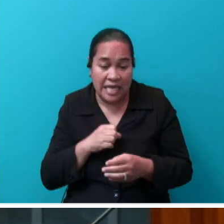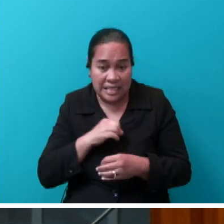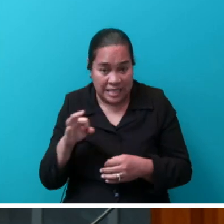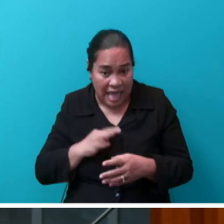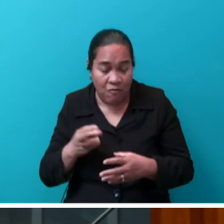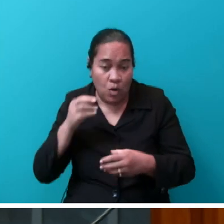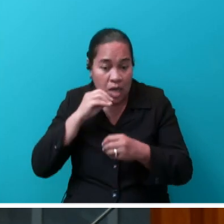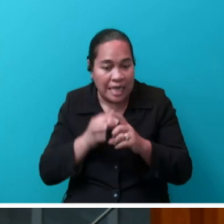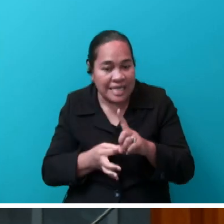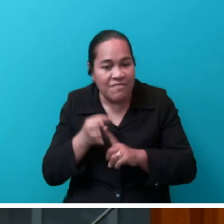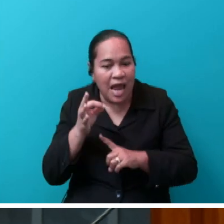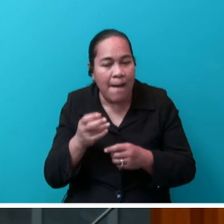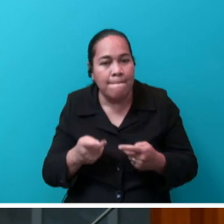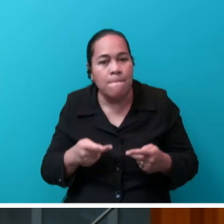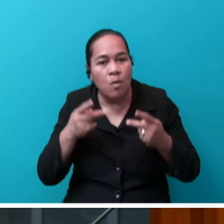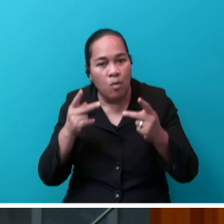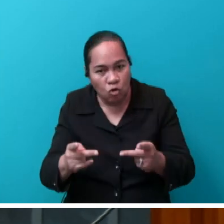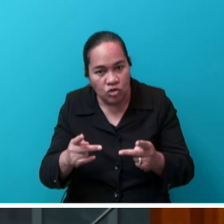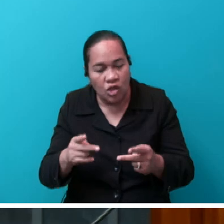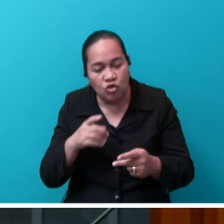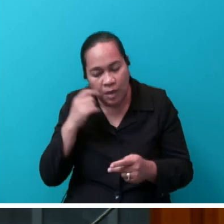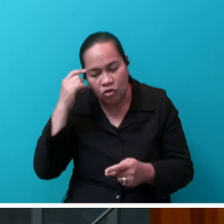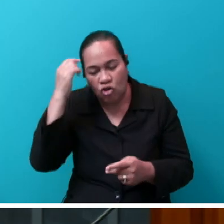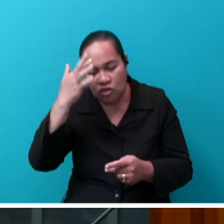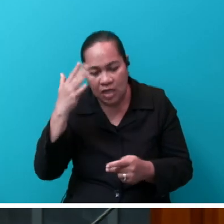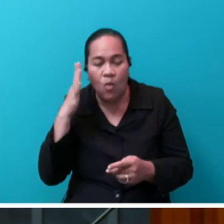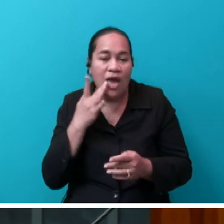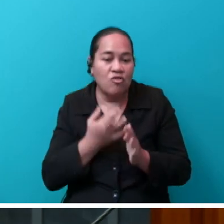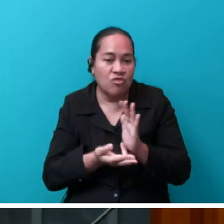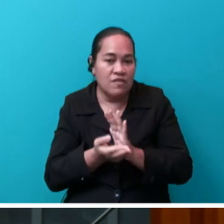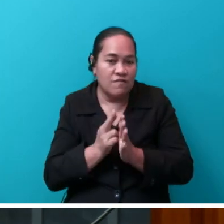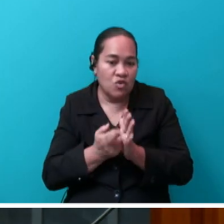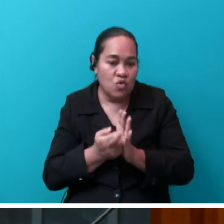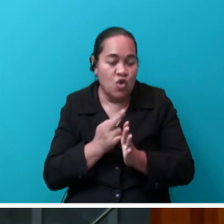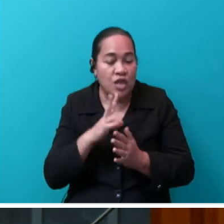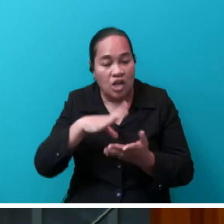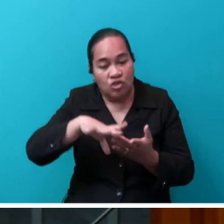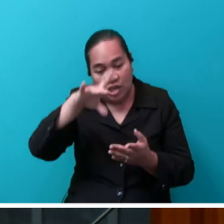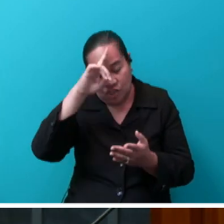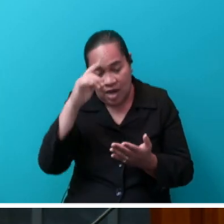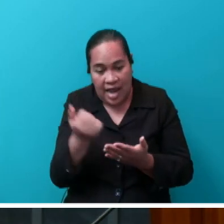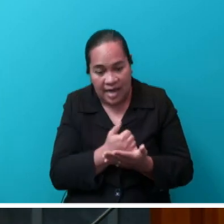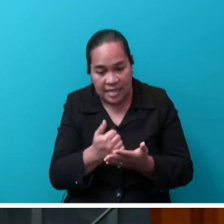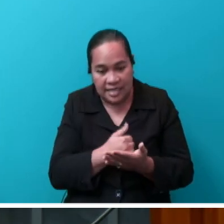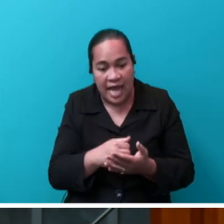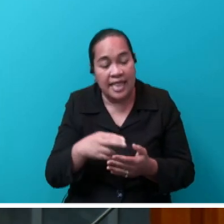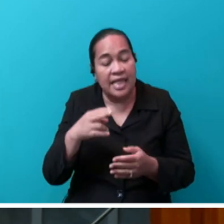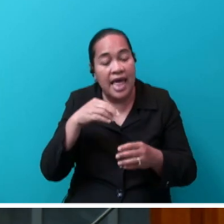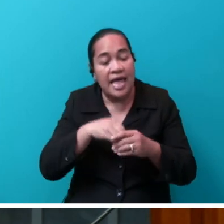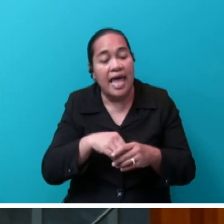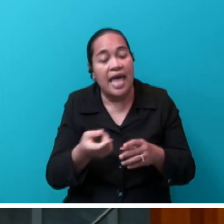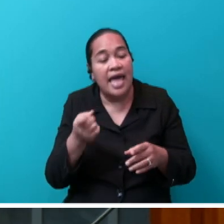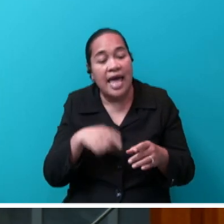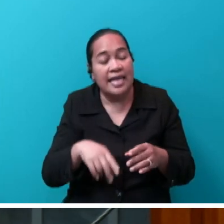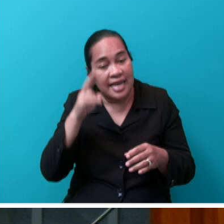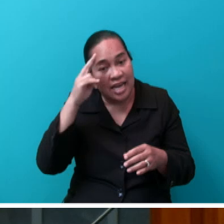will develop a proposal to be considered during the review of the Education Act and the National Curriculum Framework. And the